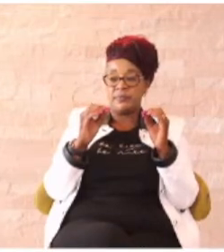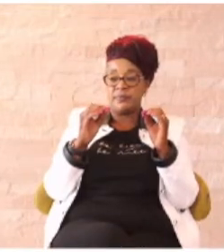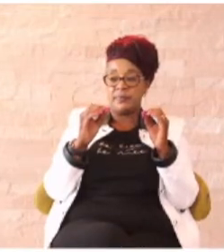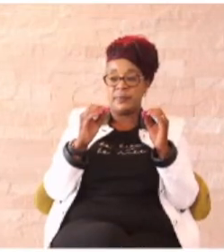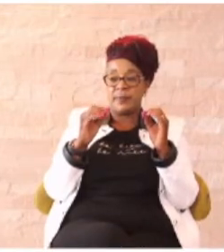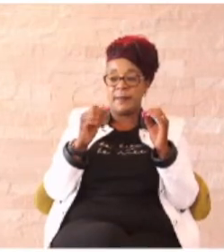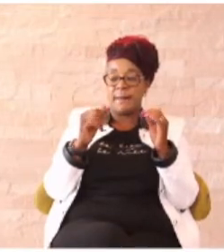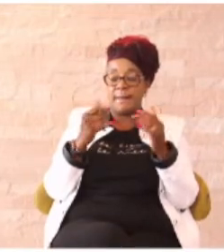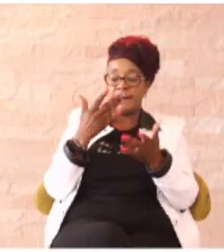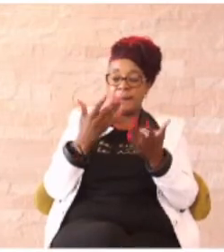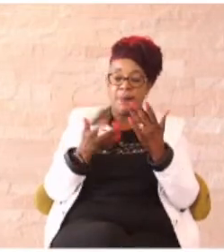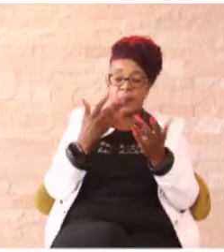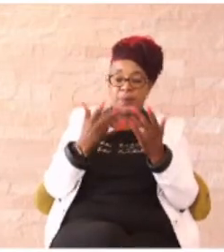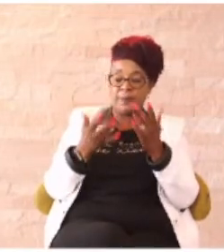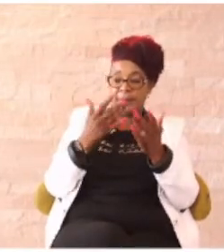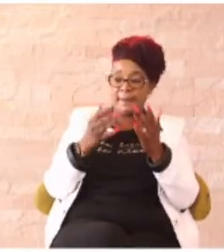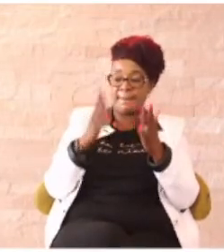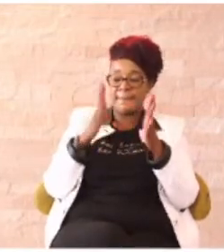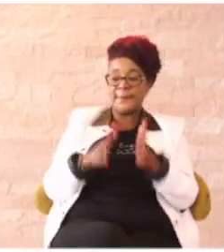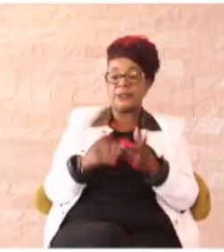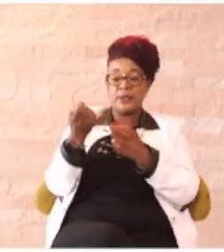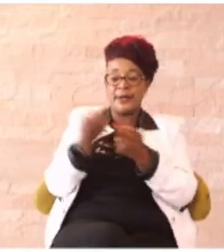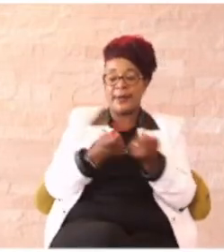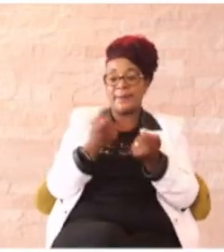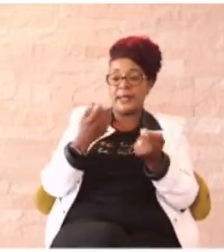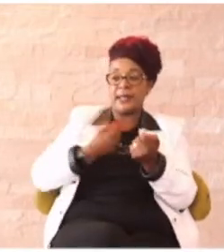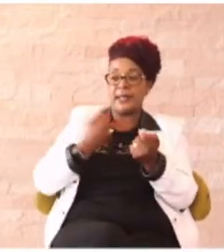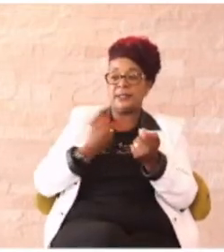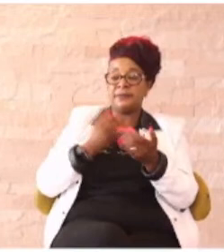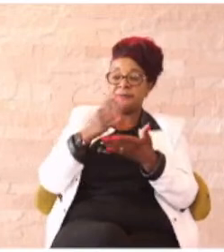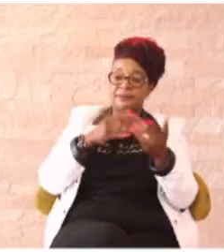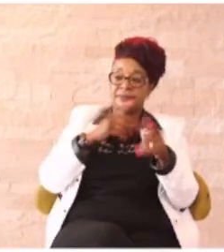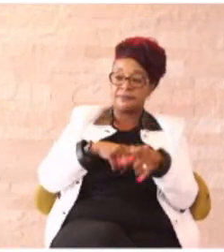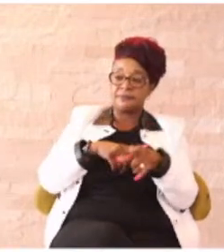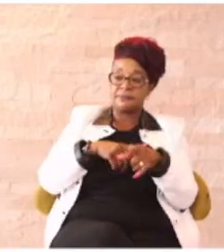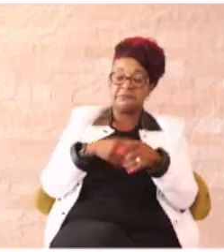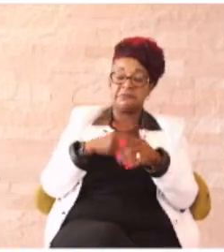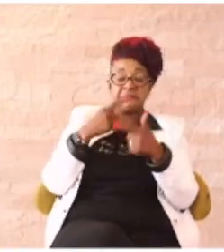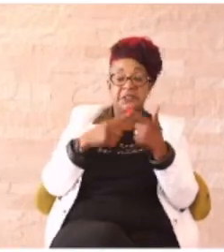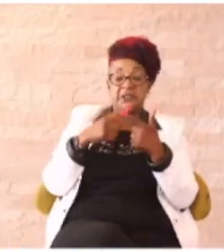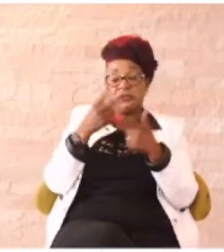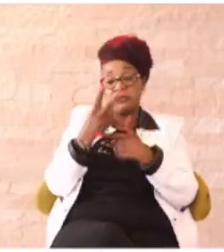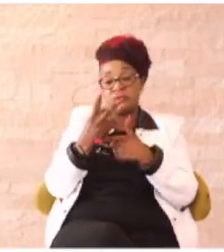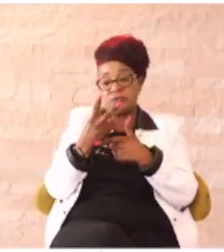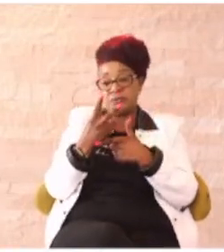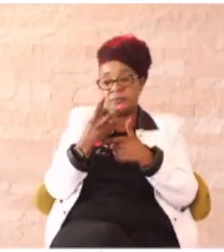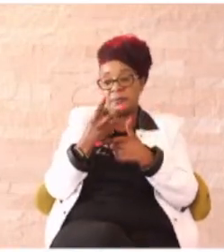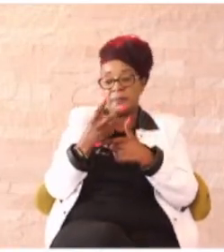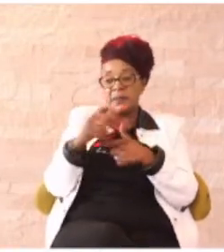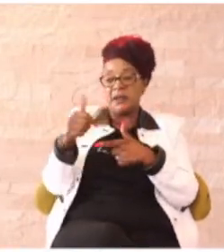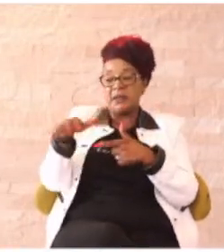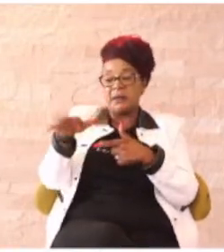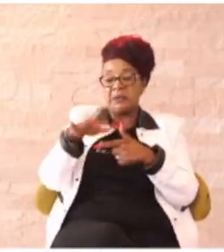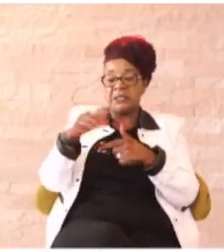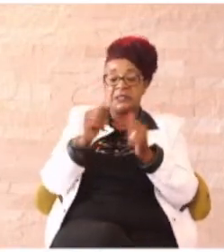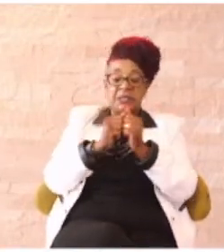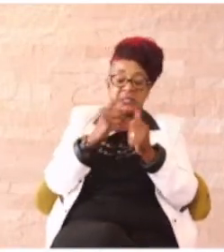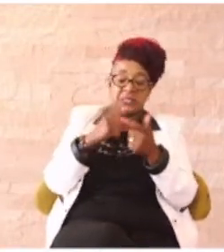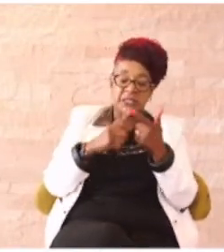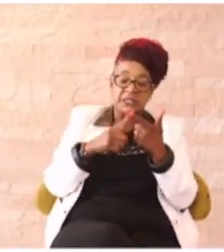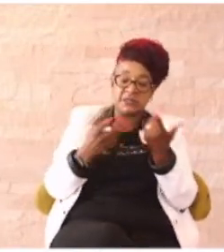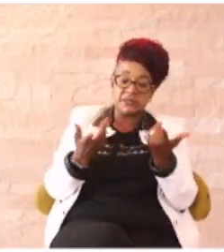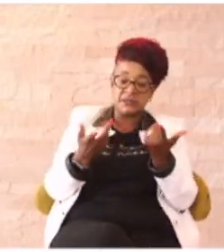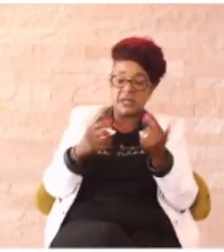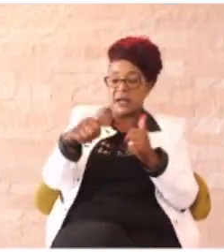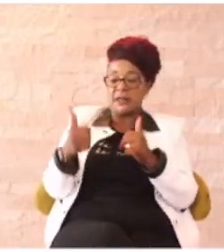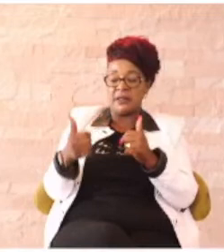Somebody who rape a girl sometimes charged 2 years, at another place 10 years, at another